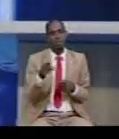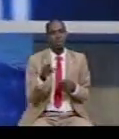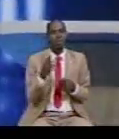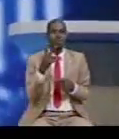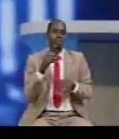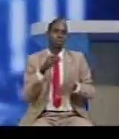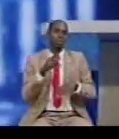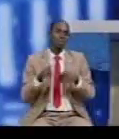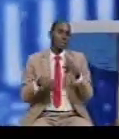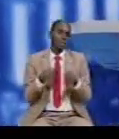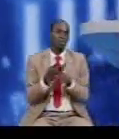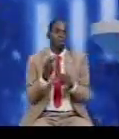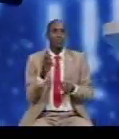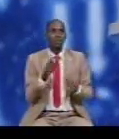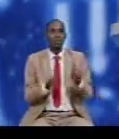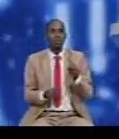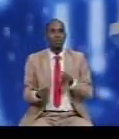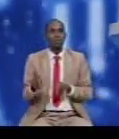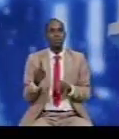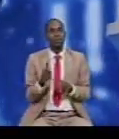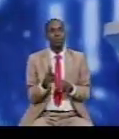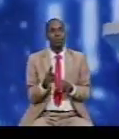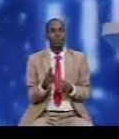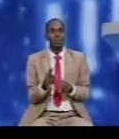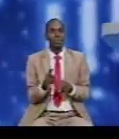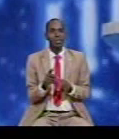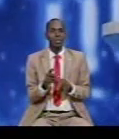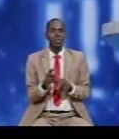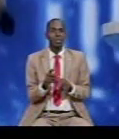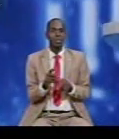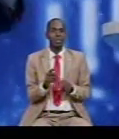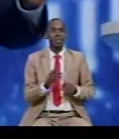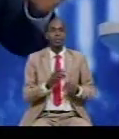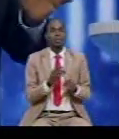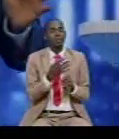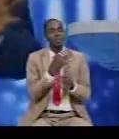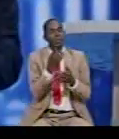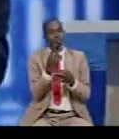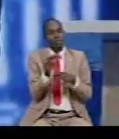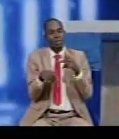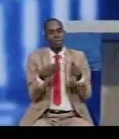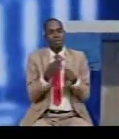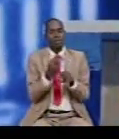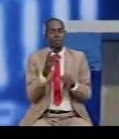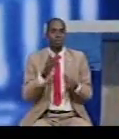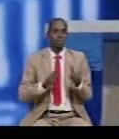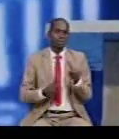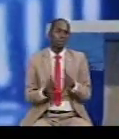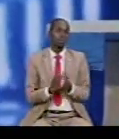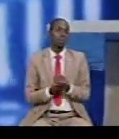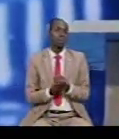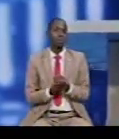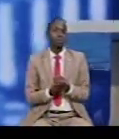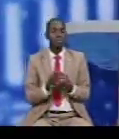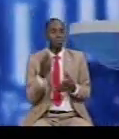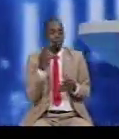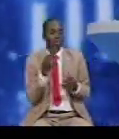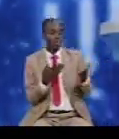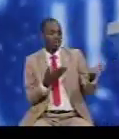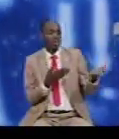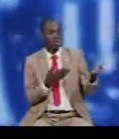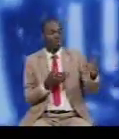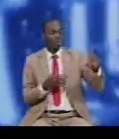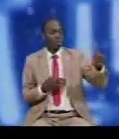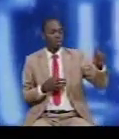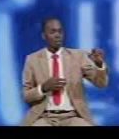at Lazarus. Look at the rich man. Two kinds of people. Lazarus, he